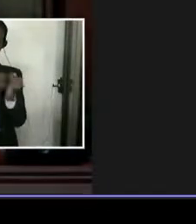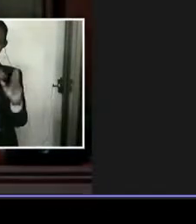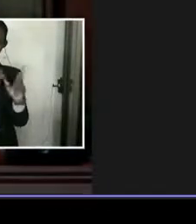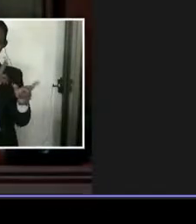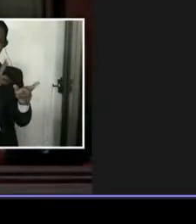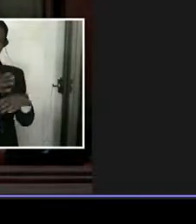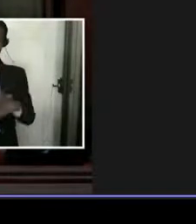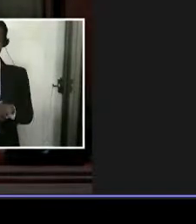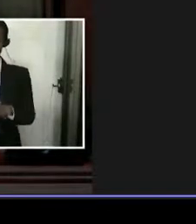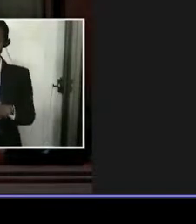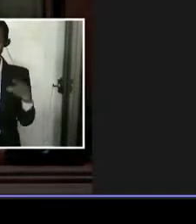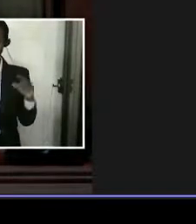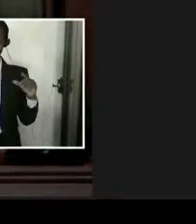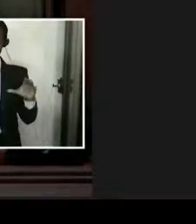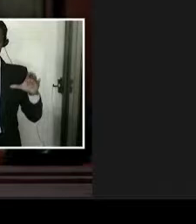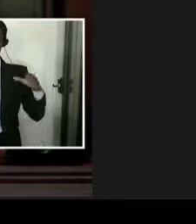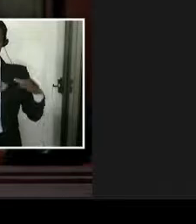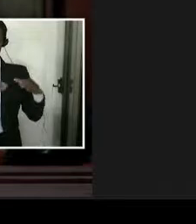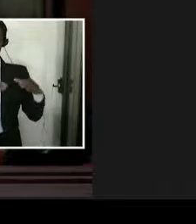The EFF.